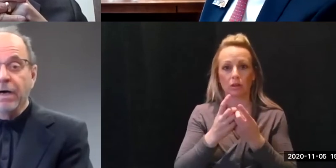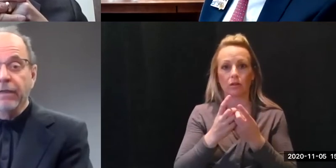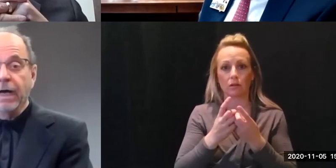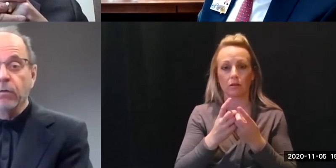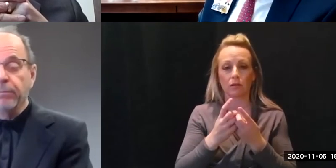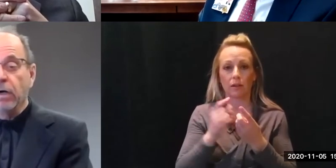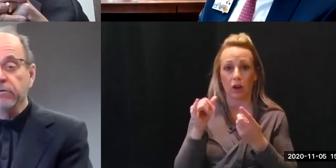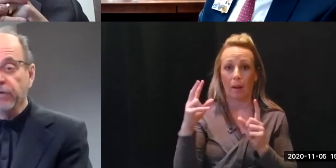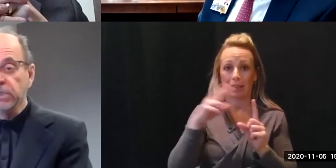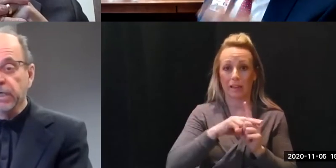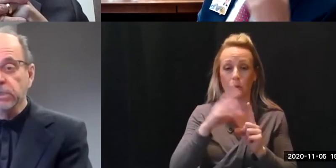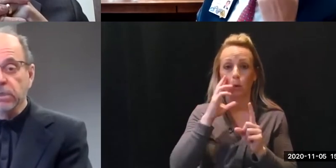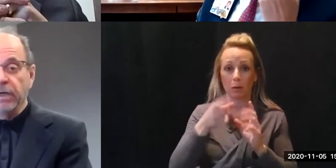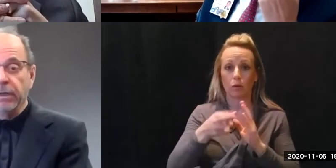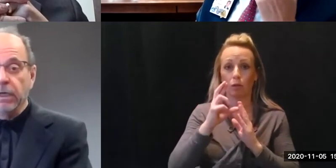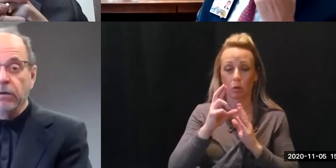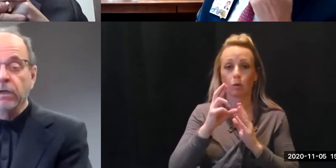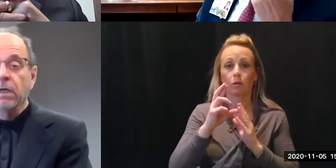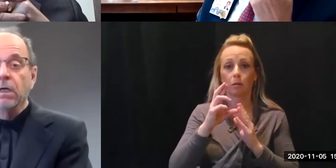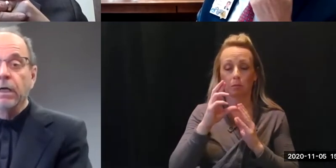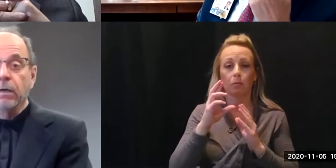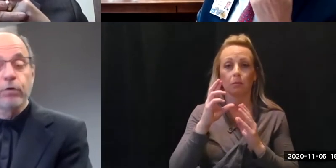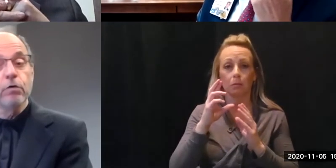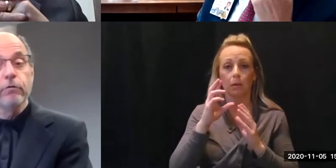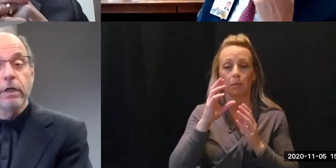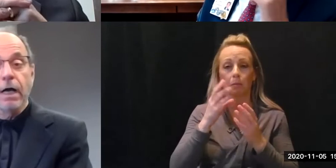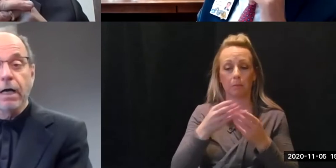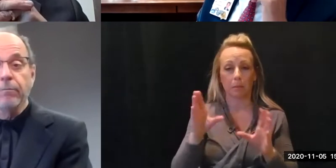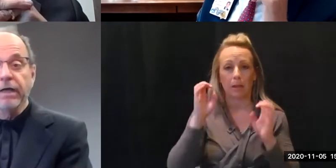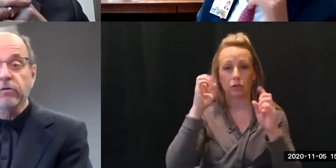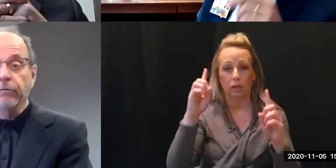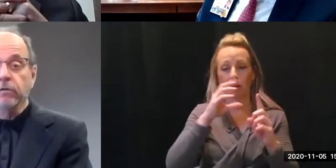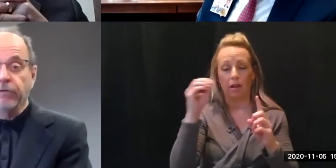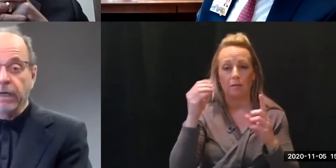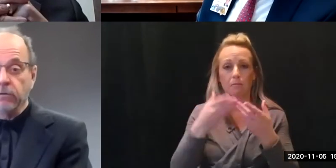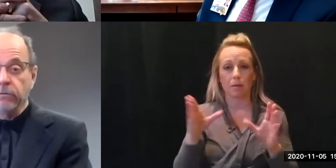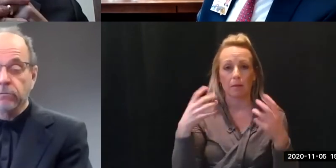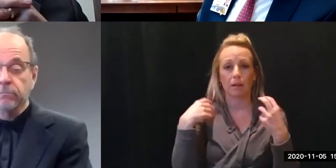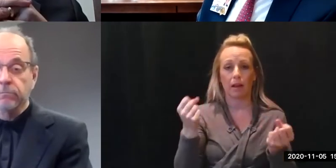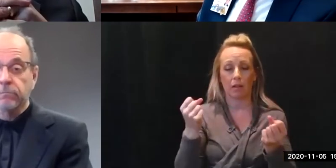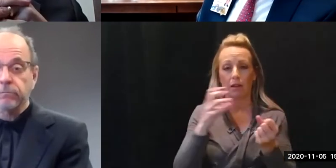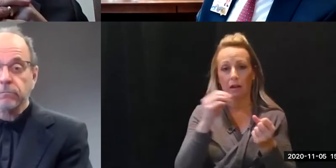reviewed by the Iowa Departments of Education and Public Health and approved or denied based on these factors.